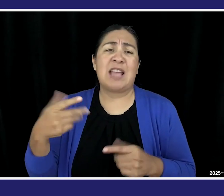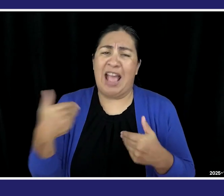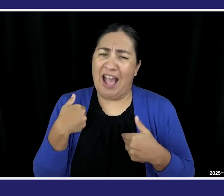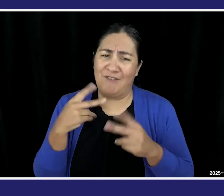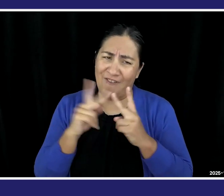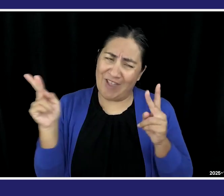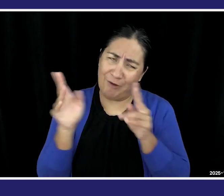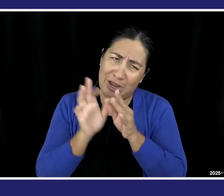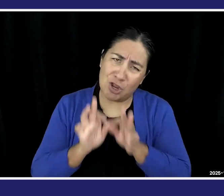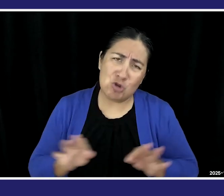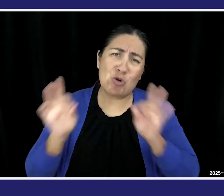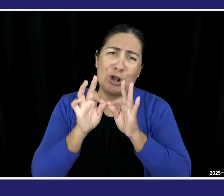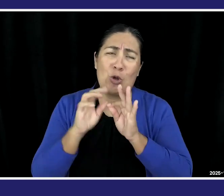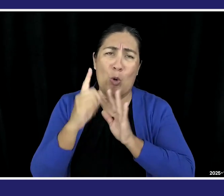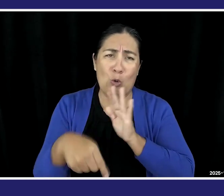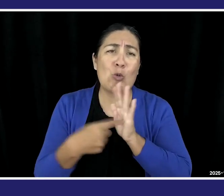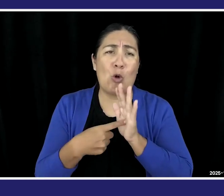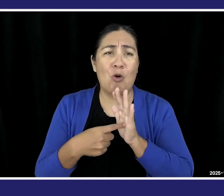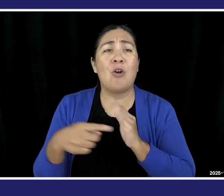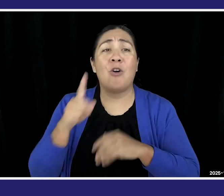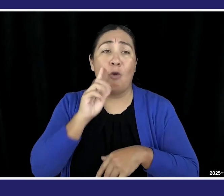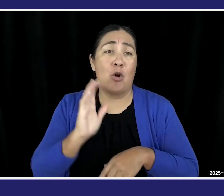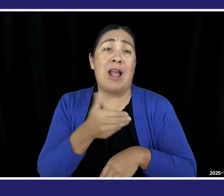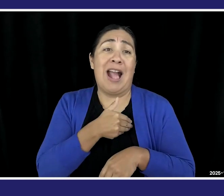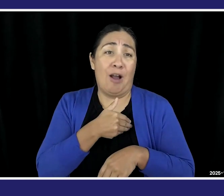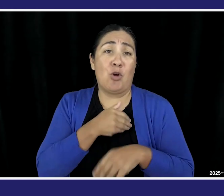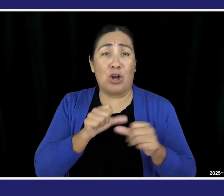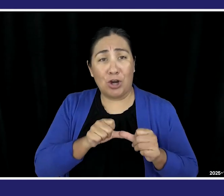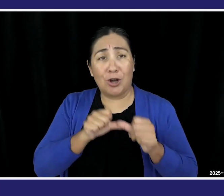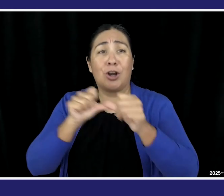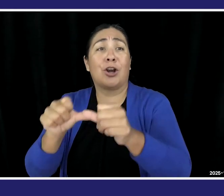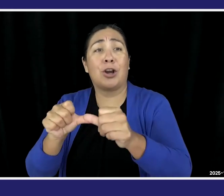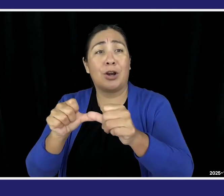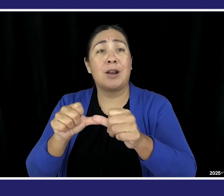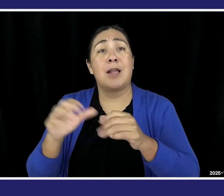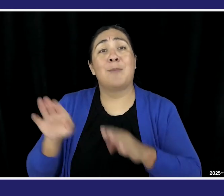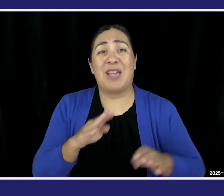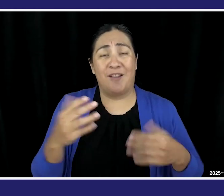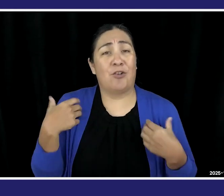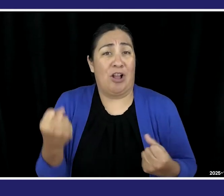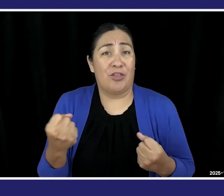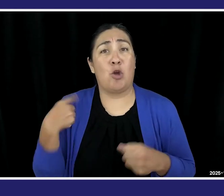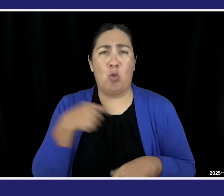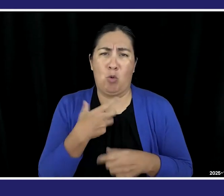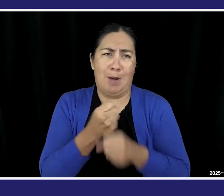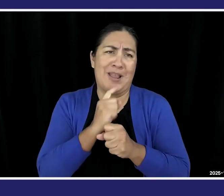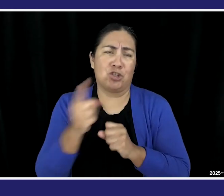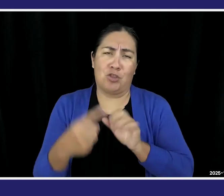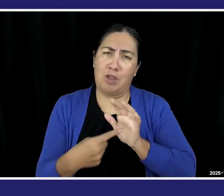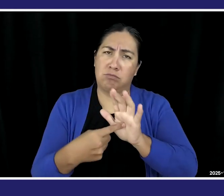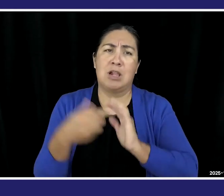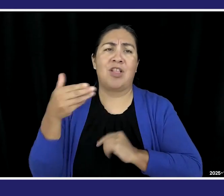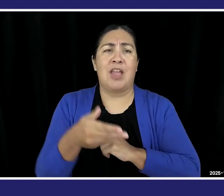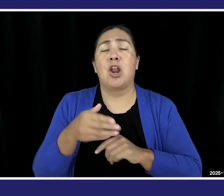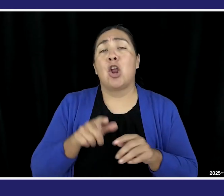role across our behavioral health continuum. And so ensuring that they are represented at this table. Tribes,